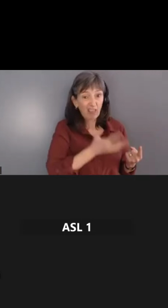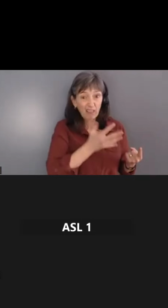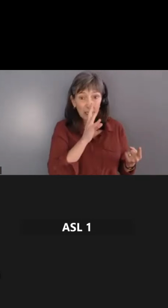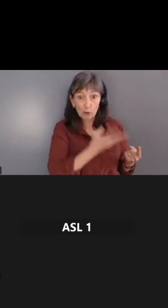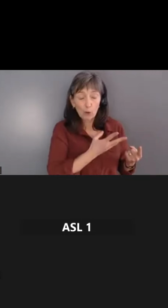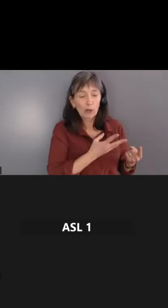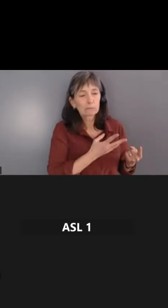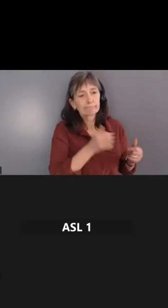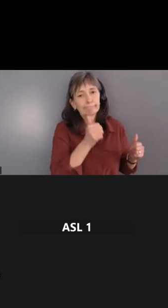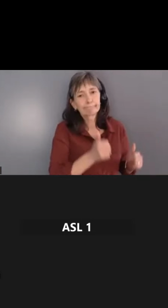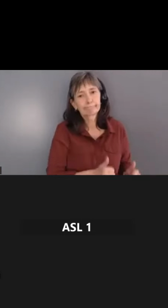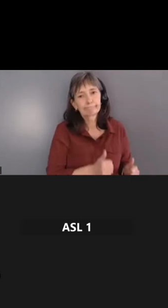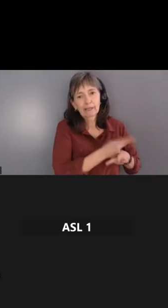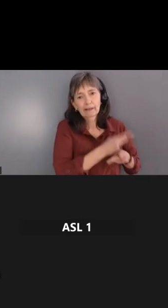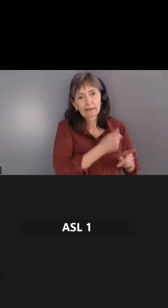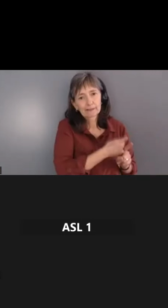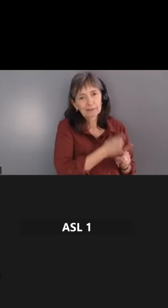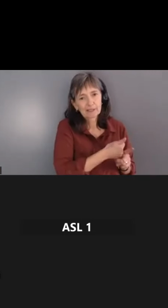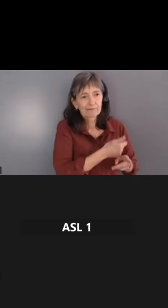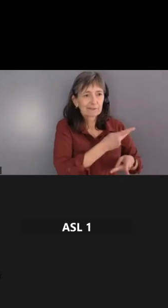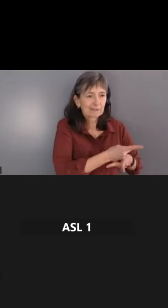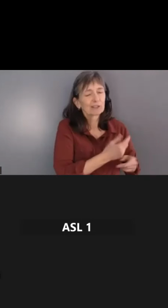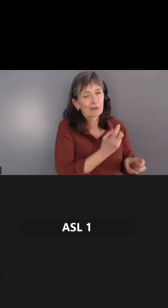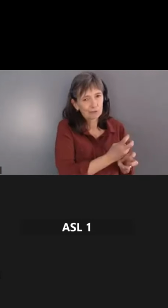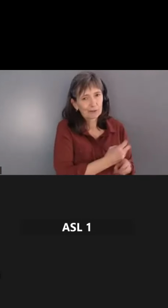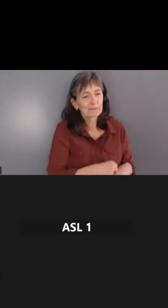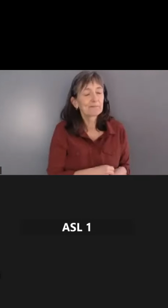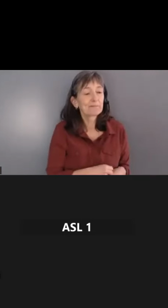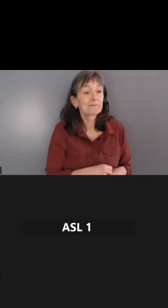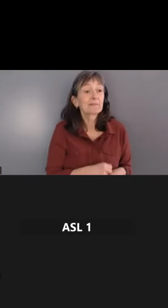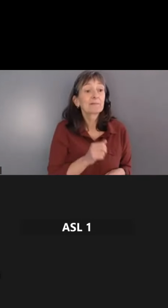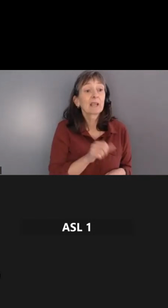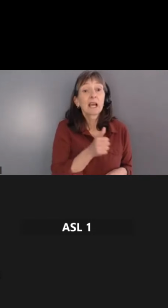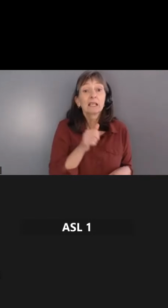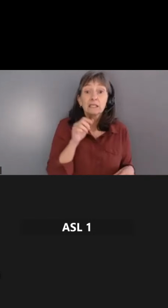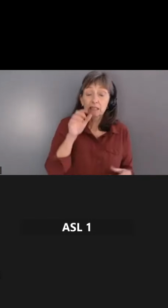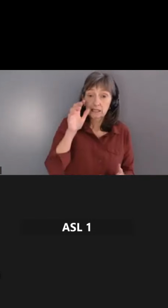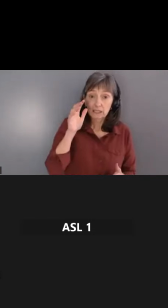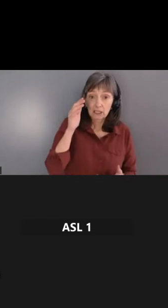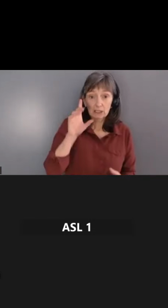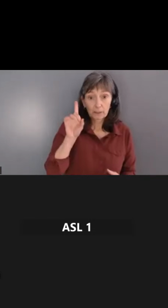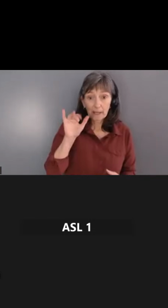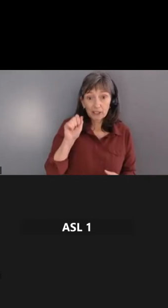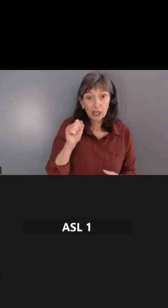and care. And Alzheimer's disease is one of the most common forms of dementia.